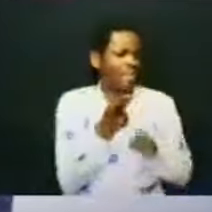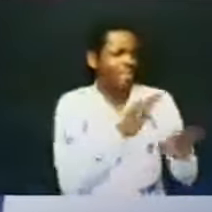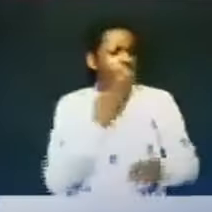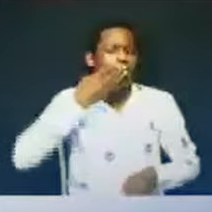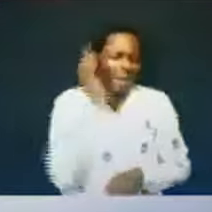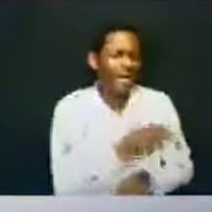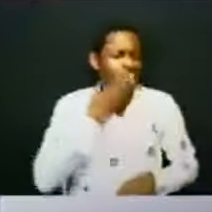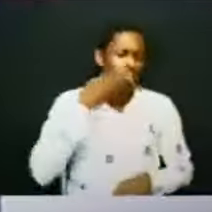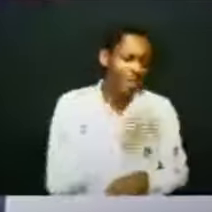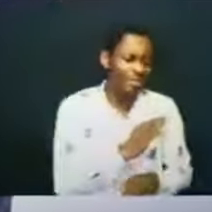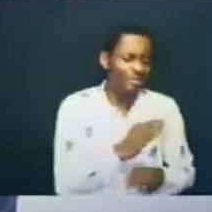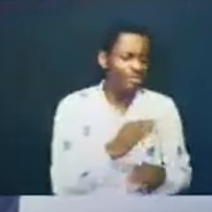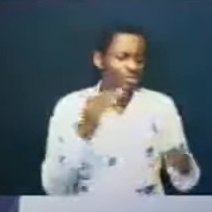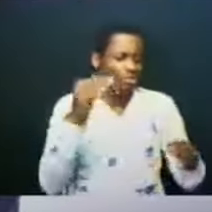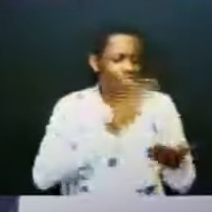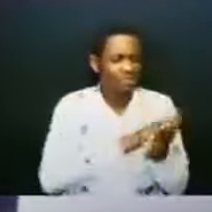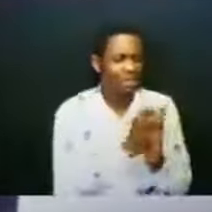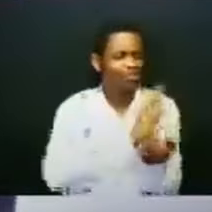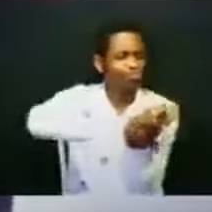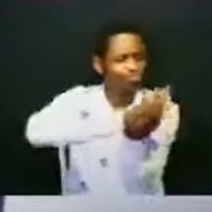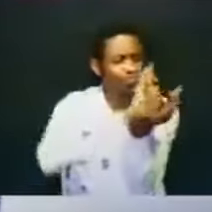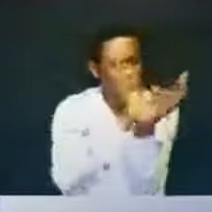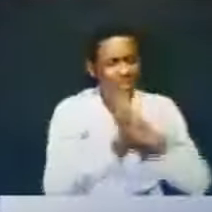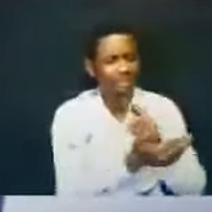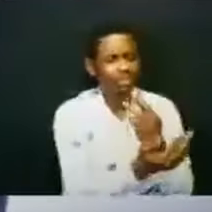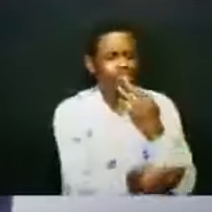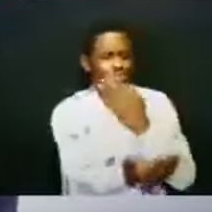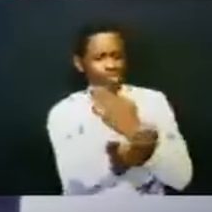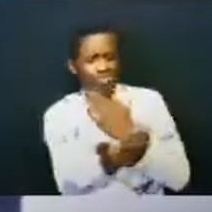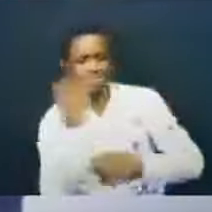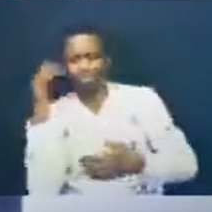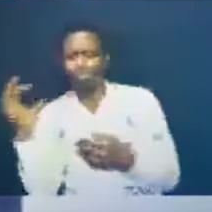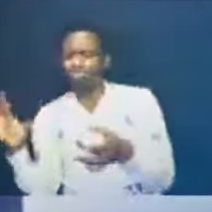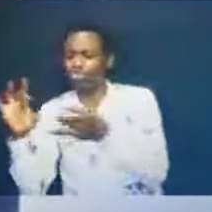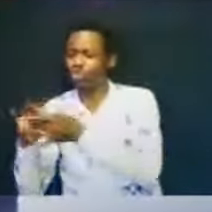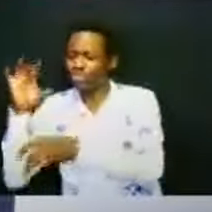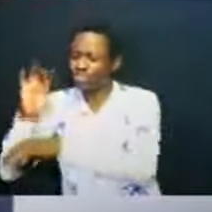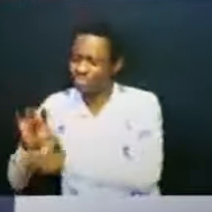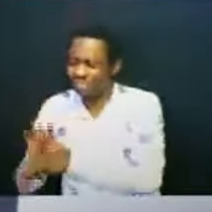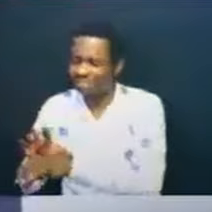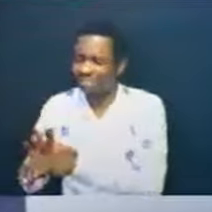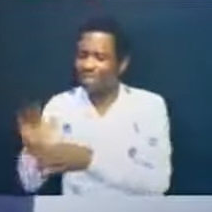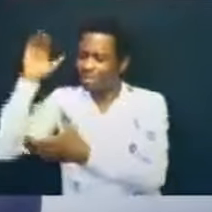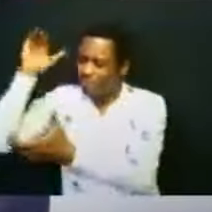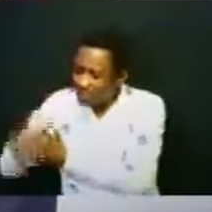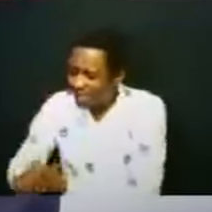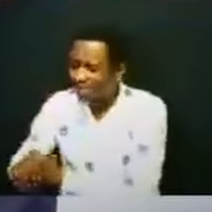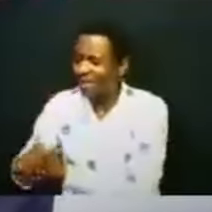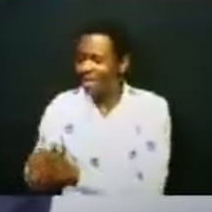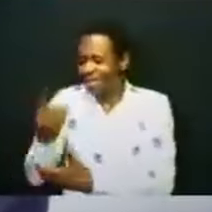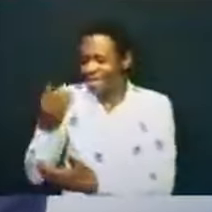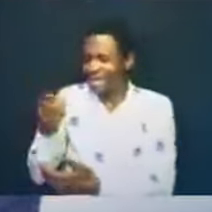She just converted, joined the church, had a husband. 9 months, they have a baby.